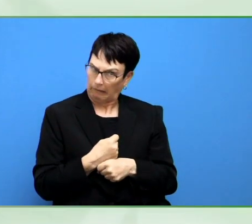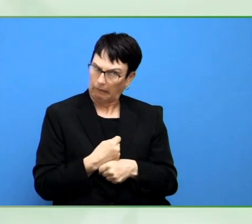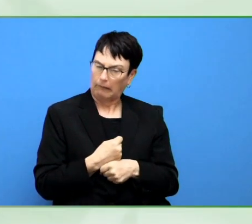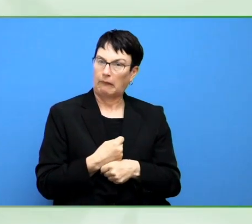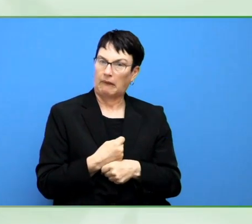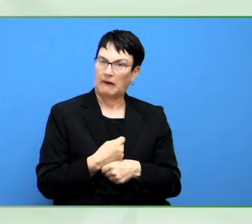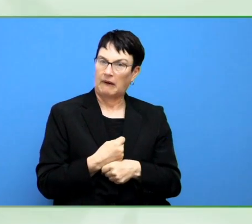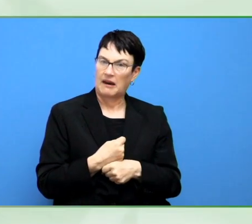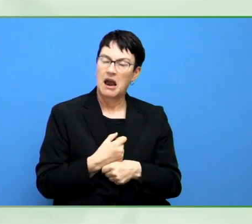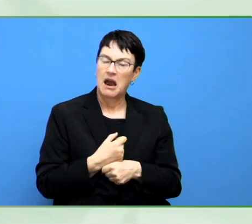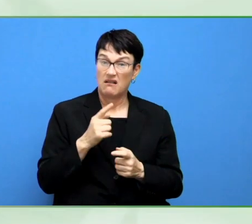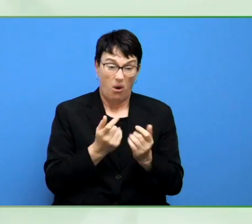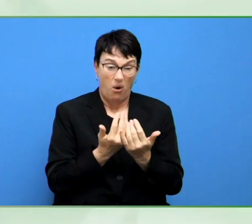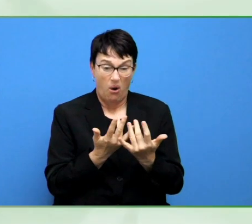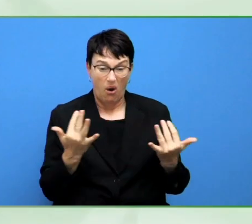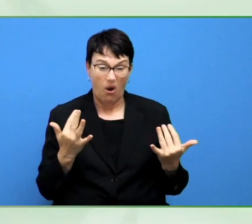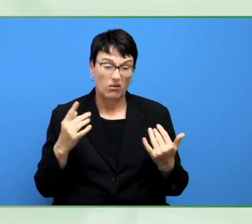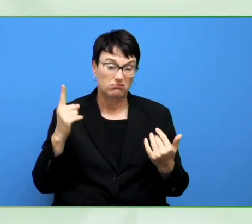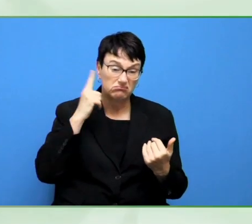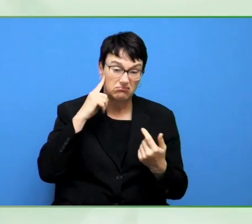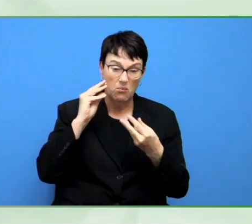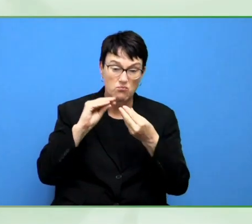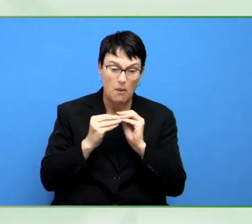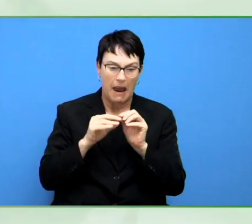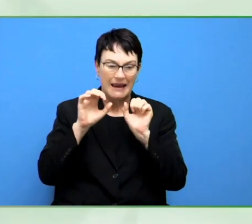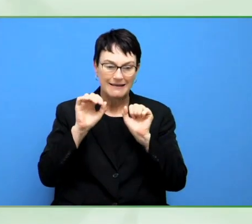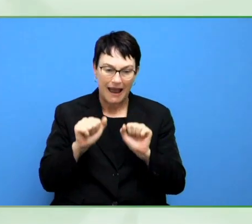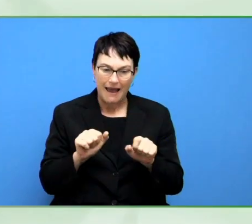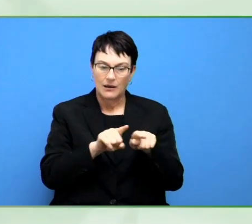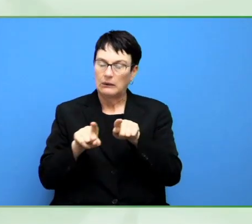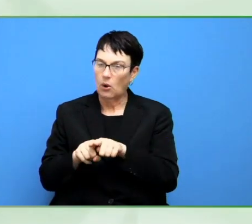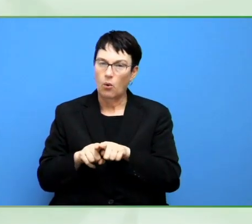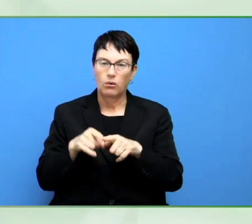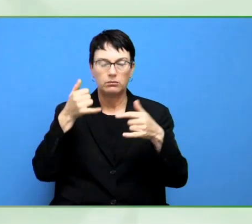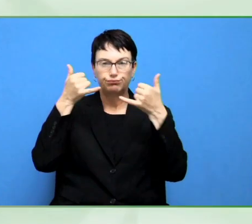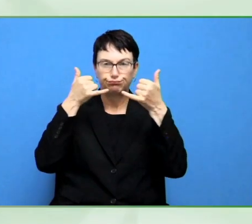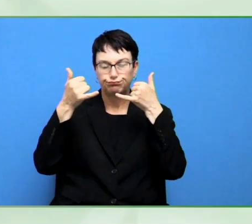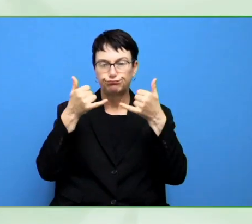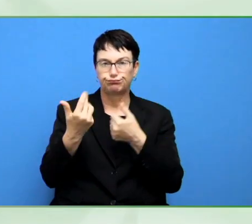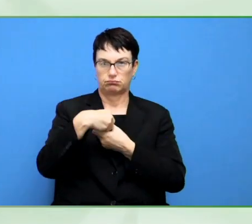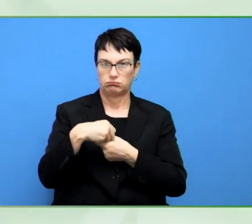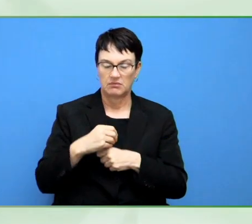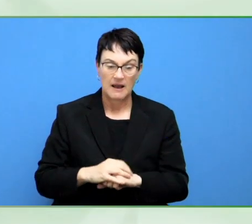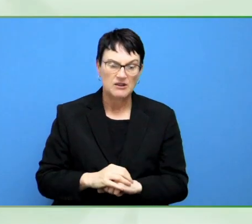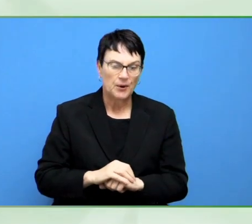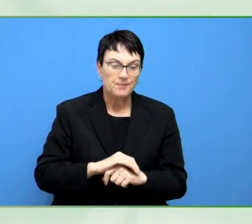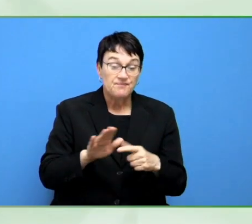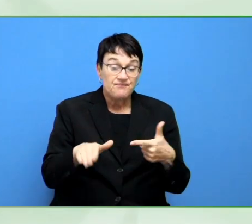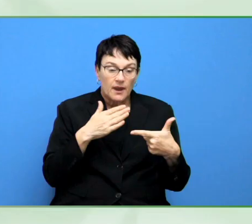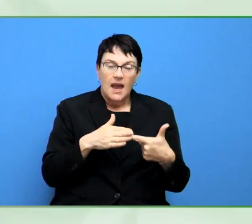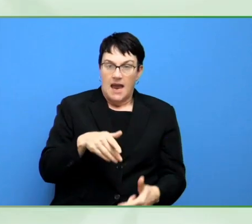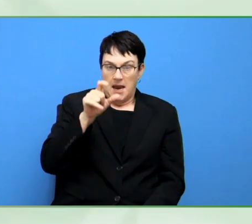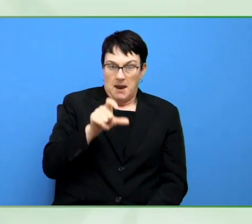from Austria, who is into making sure that companies know what the Web Content Accessibility Guidelines